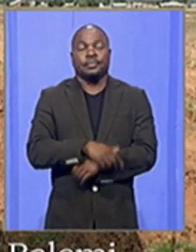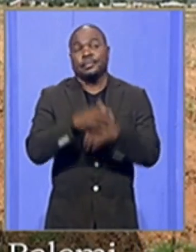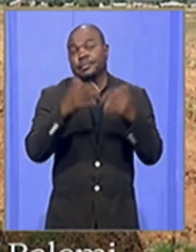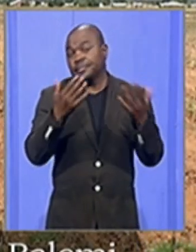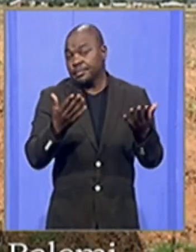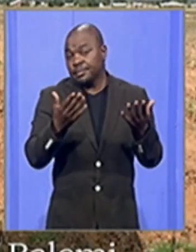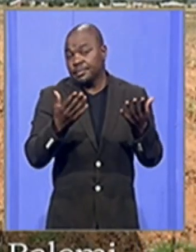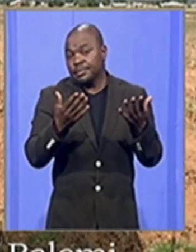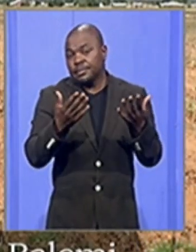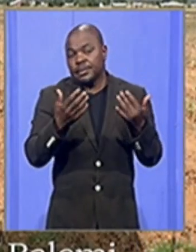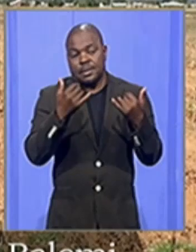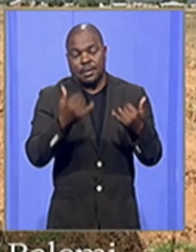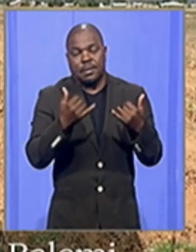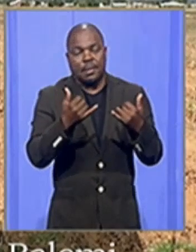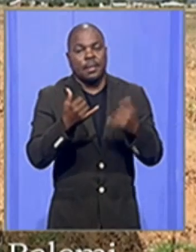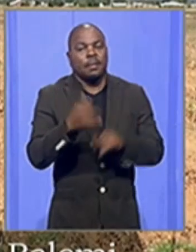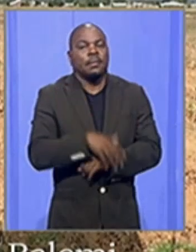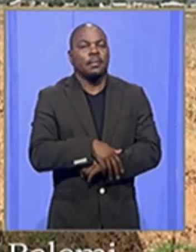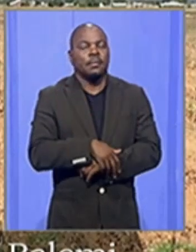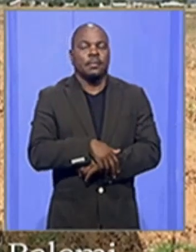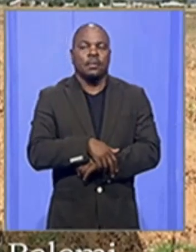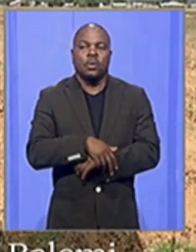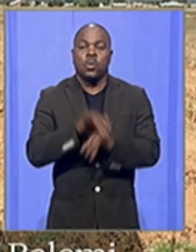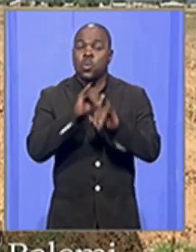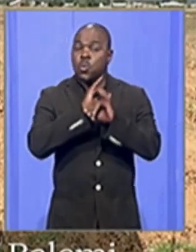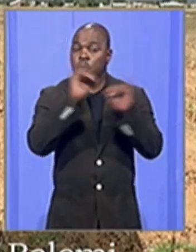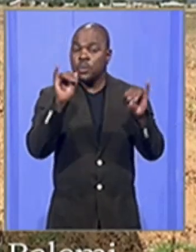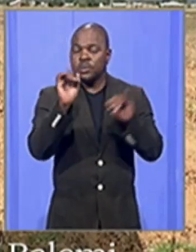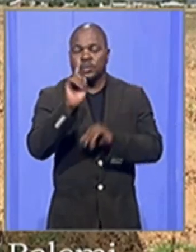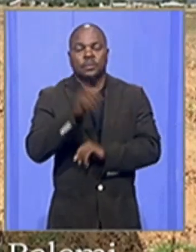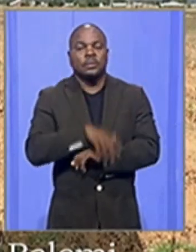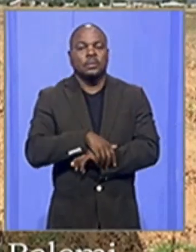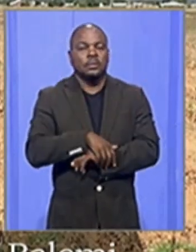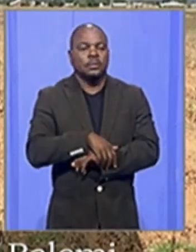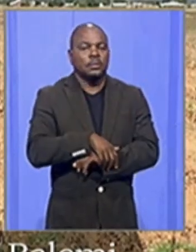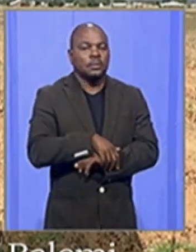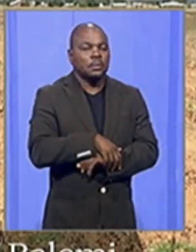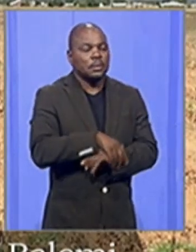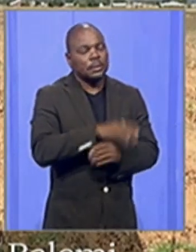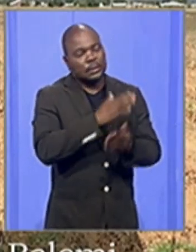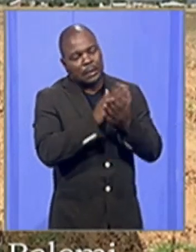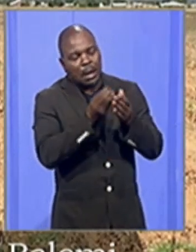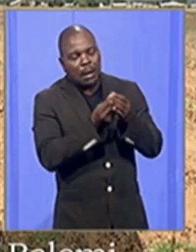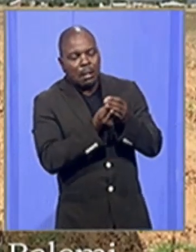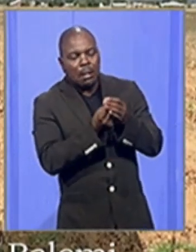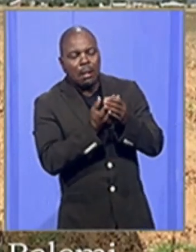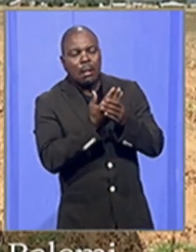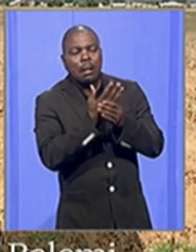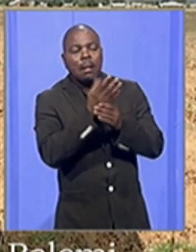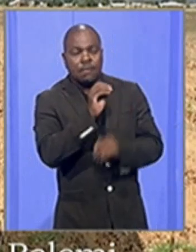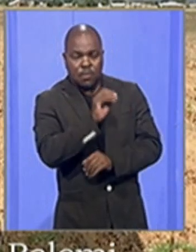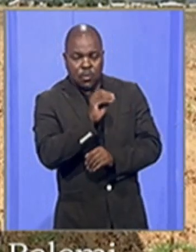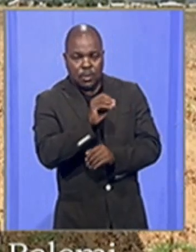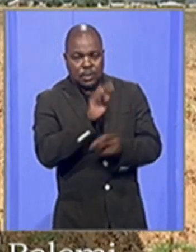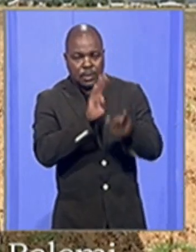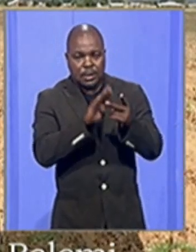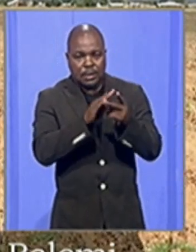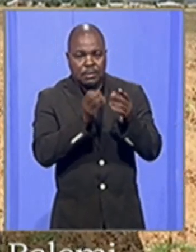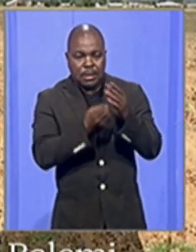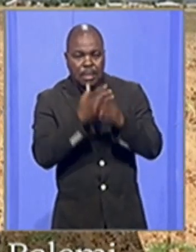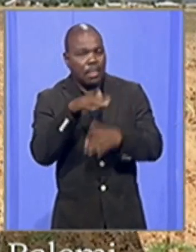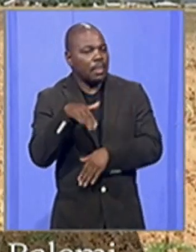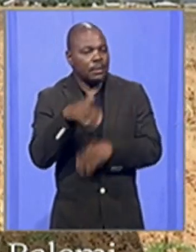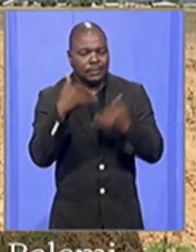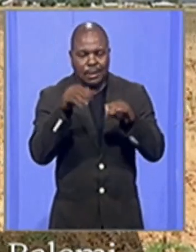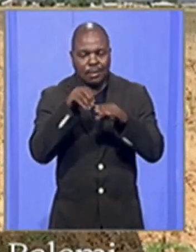Mme hodima ho le mono jwale e nngwe e metse e nngwe so thile ona jwalo ka